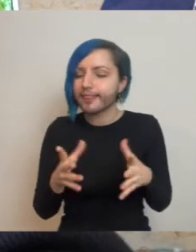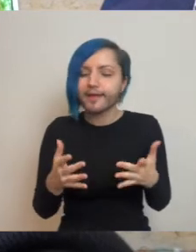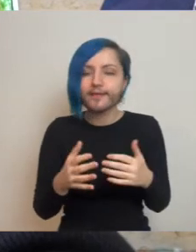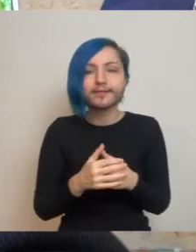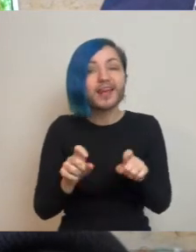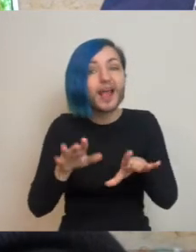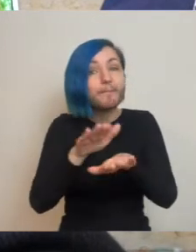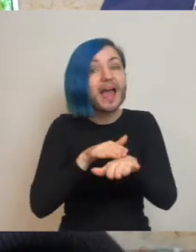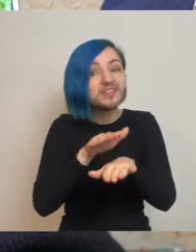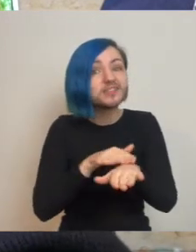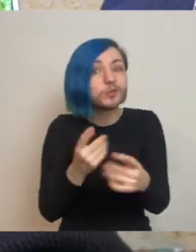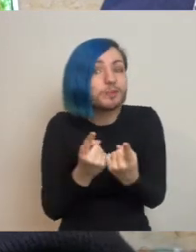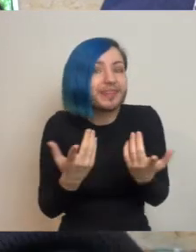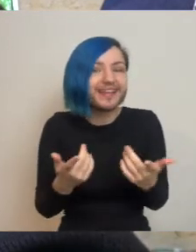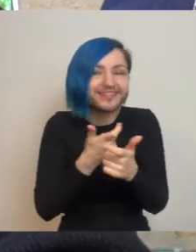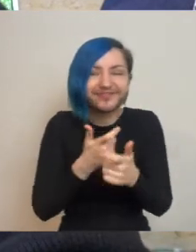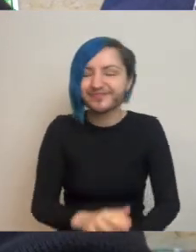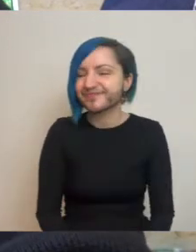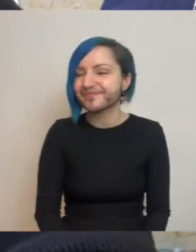pet or something.